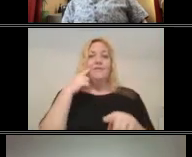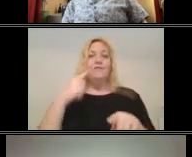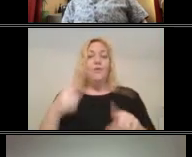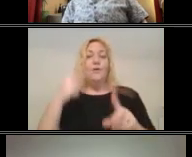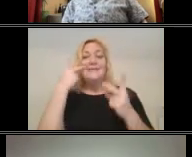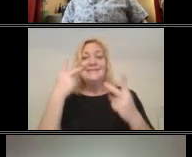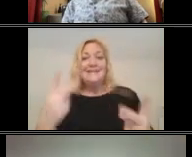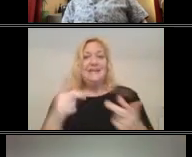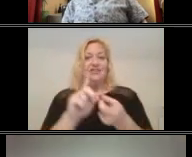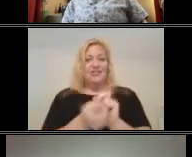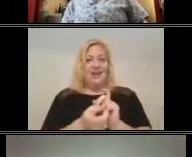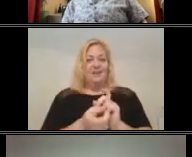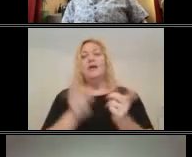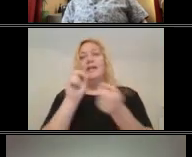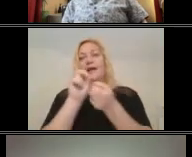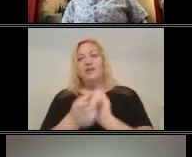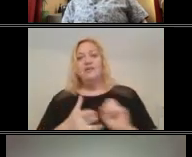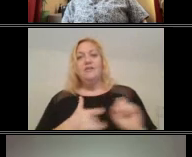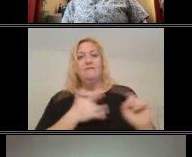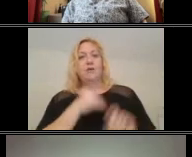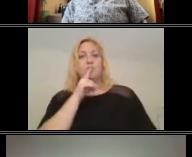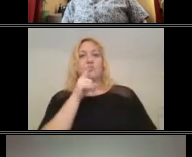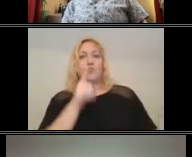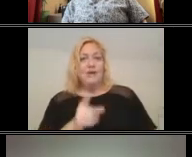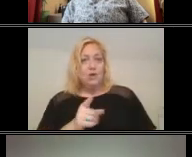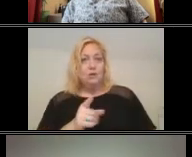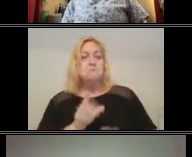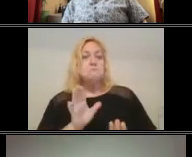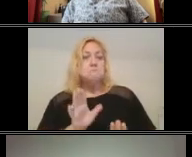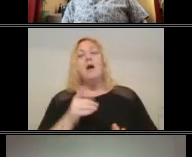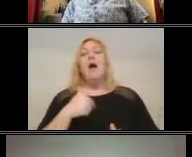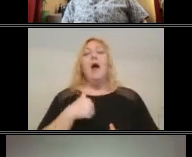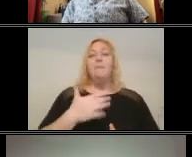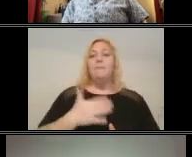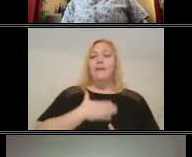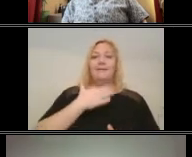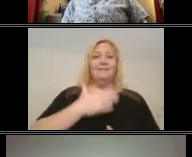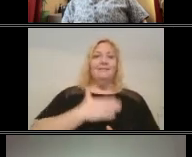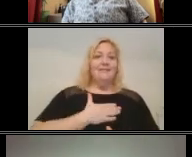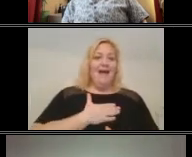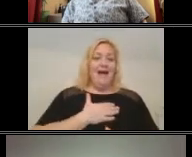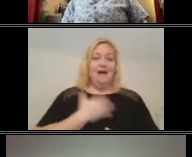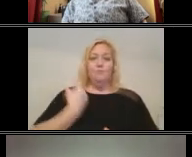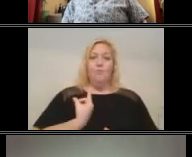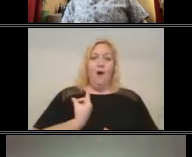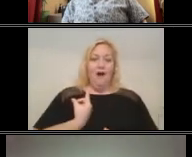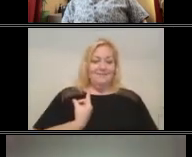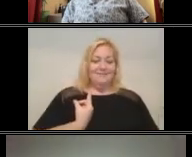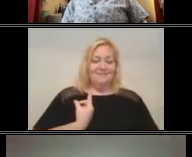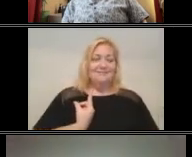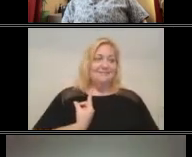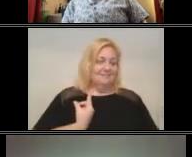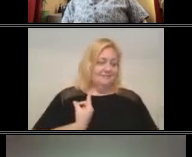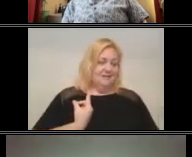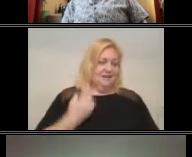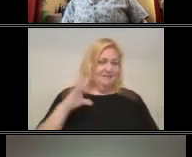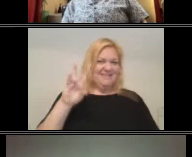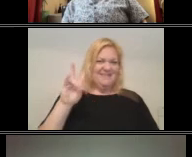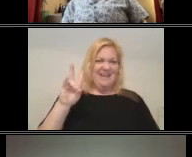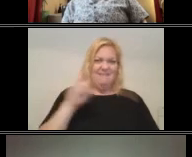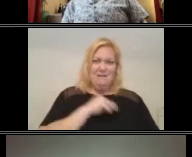change and have that change feel real. And I'm just glad that I'm one of 7 members